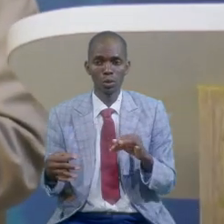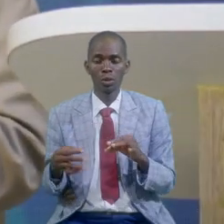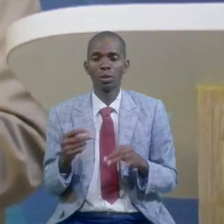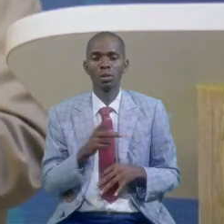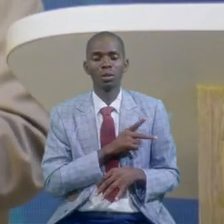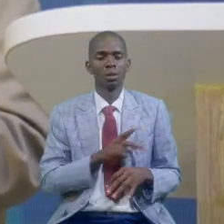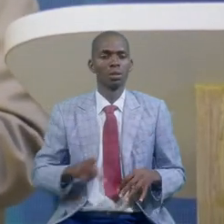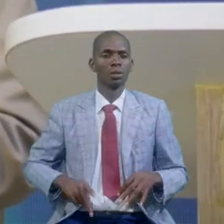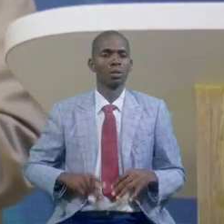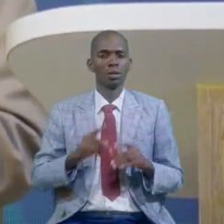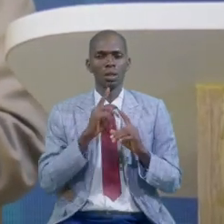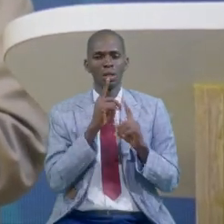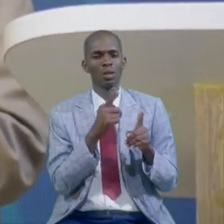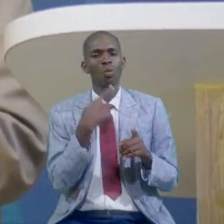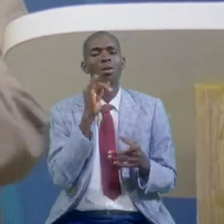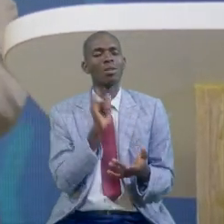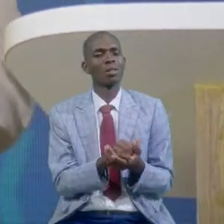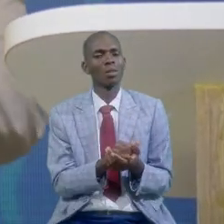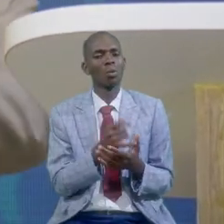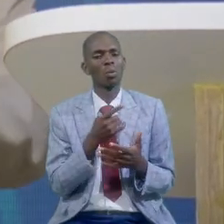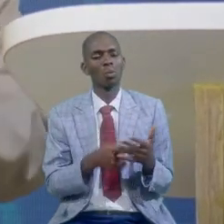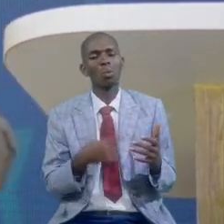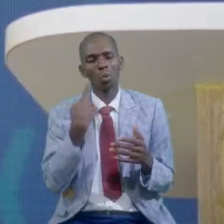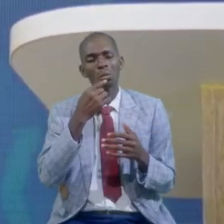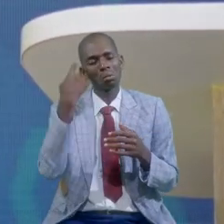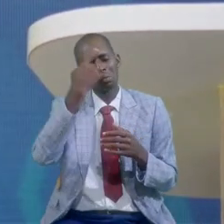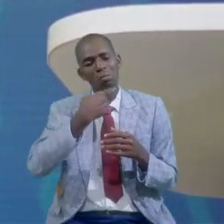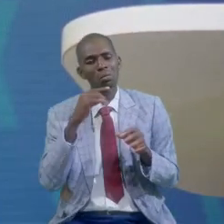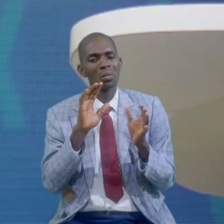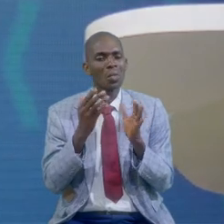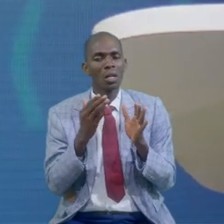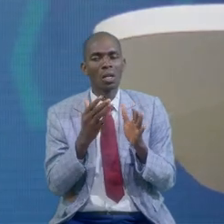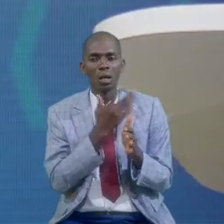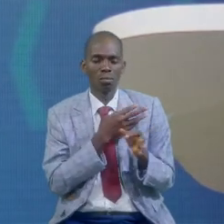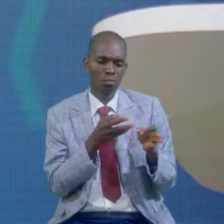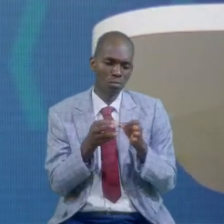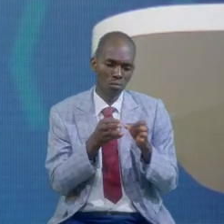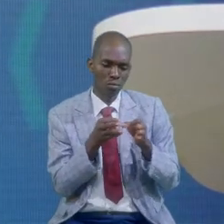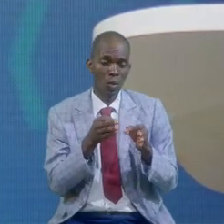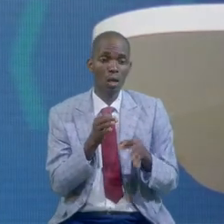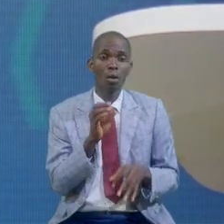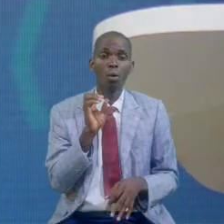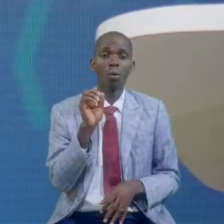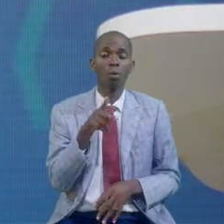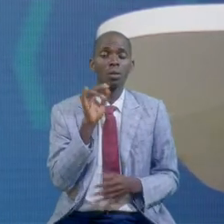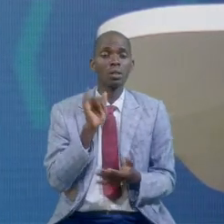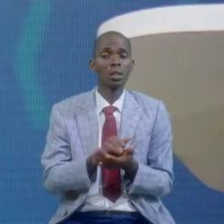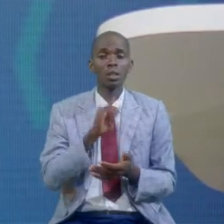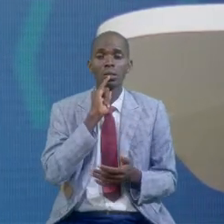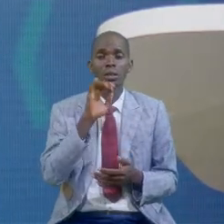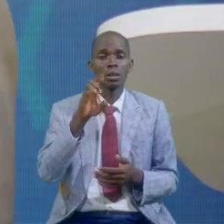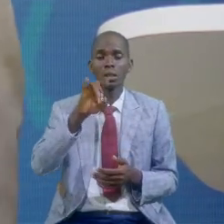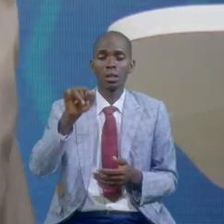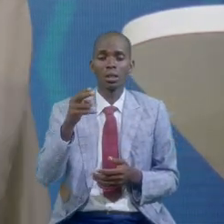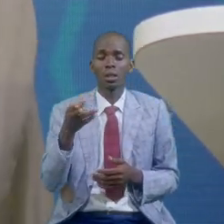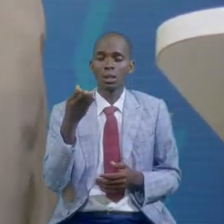said, who is that? What does he look like? They described the way he dressed. That's Elijah. There's nobody in the